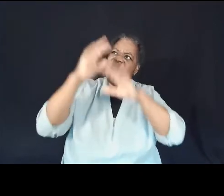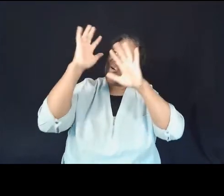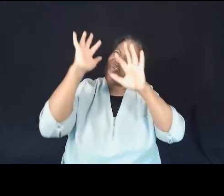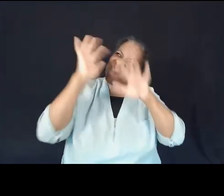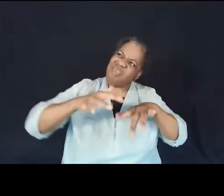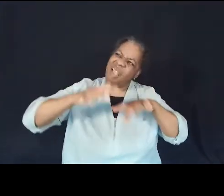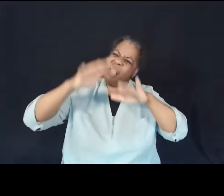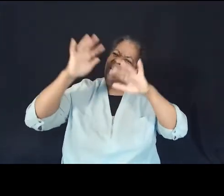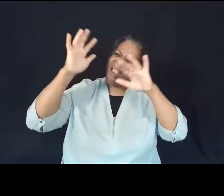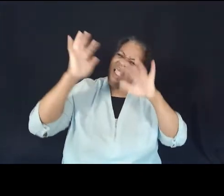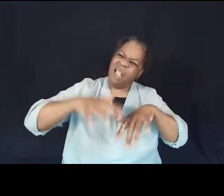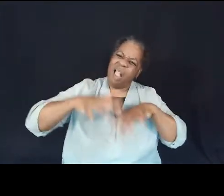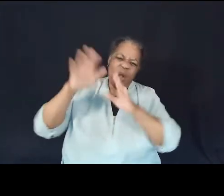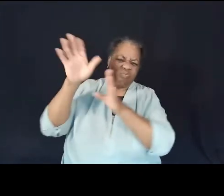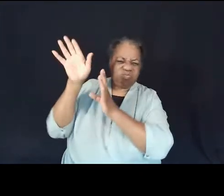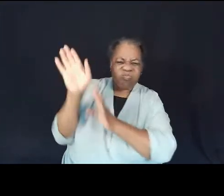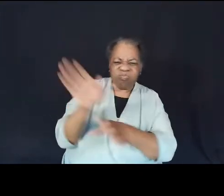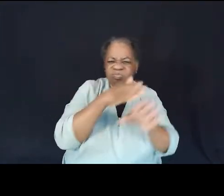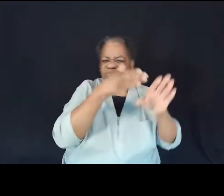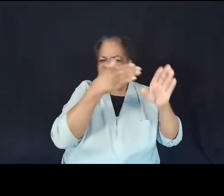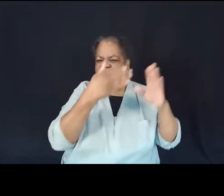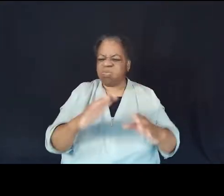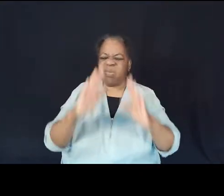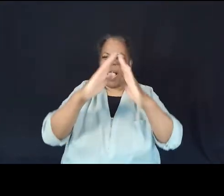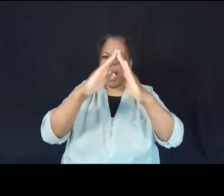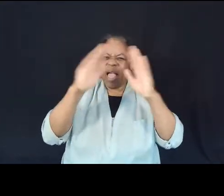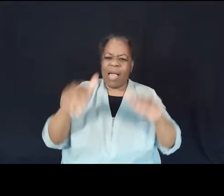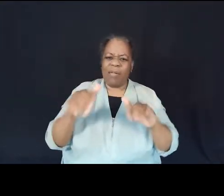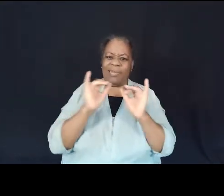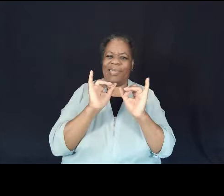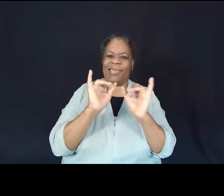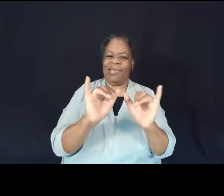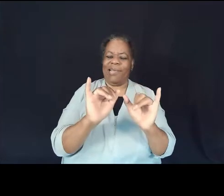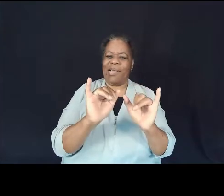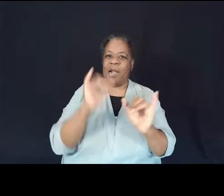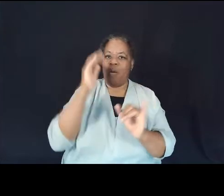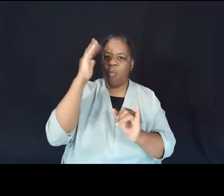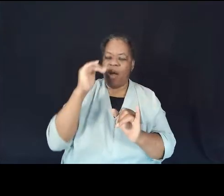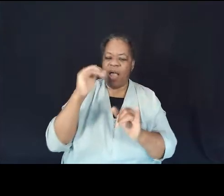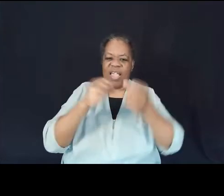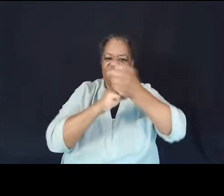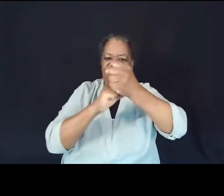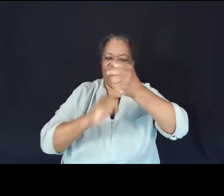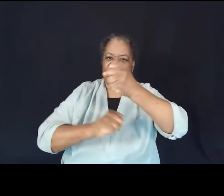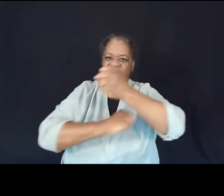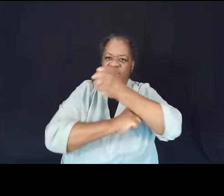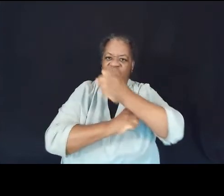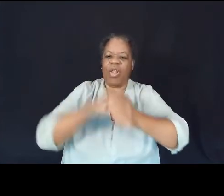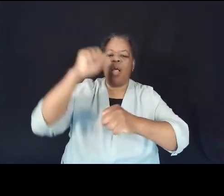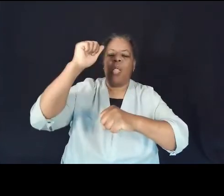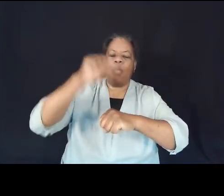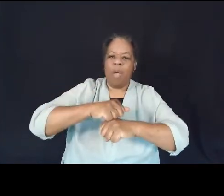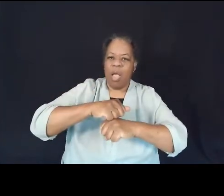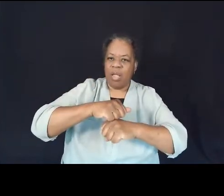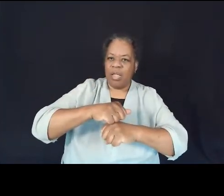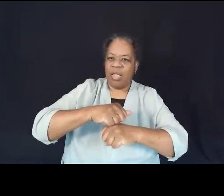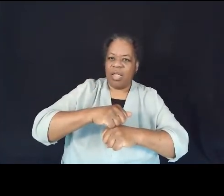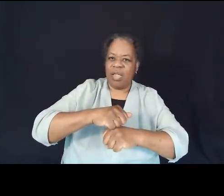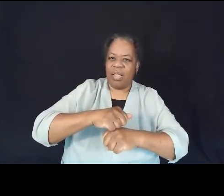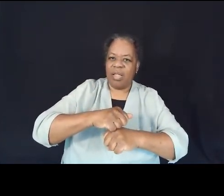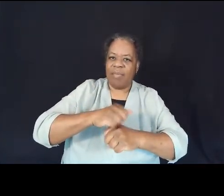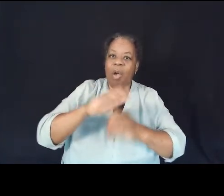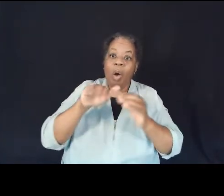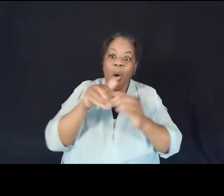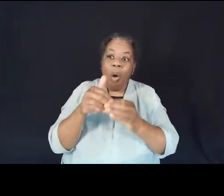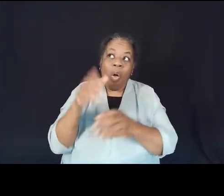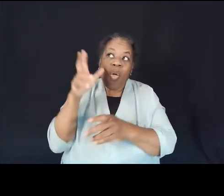beat against the house, yet it did not fall, because it had its foundation on the rock. But everyone who hears these words of mine and